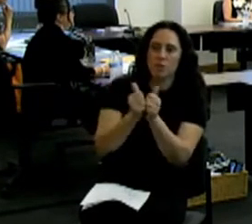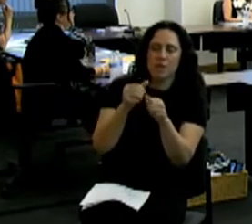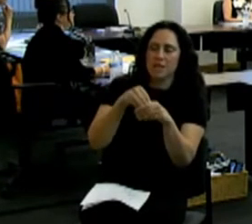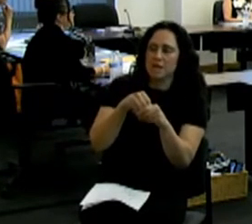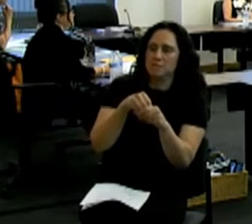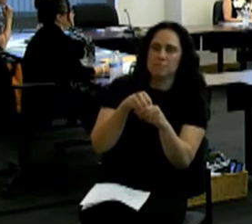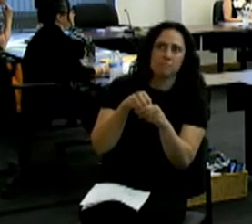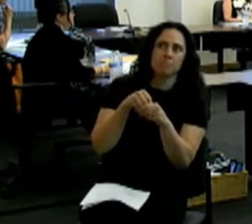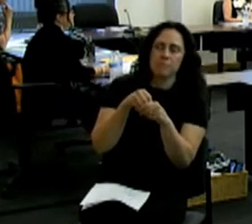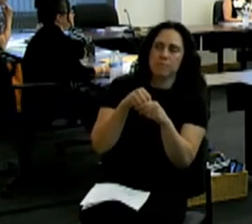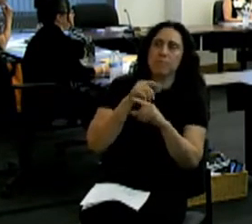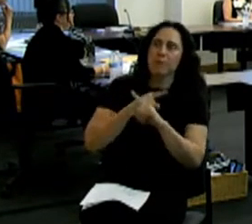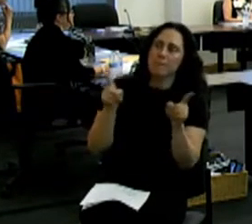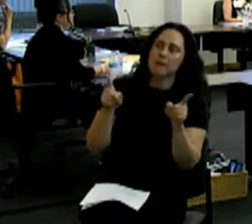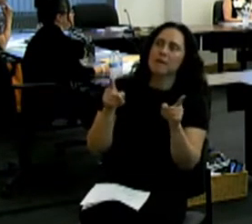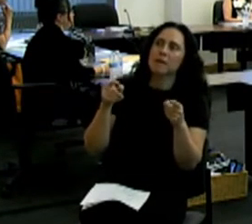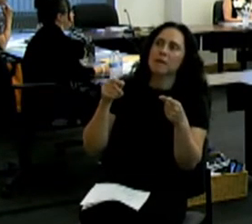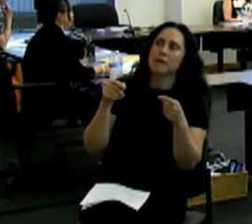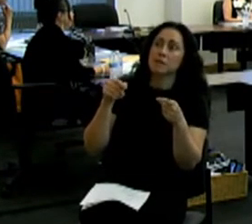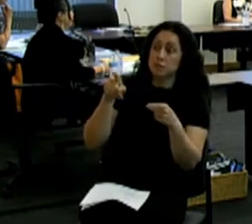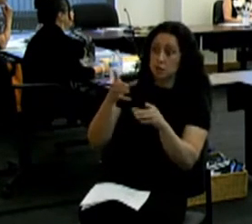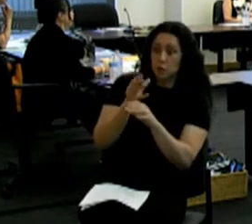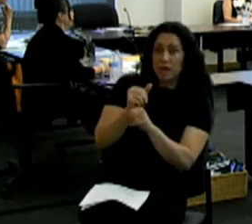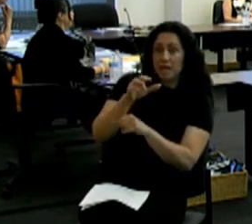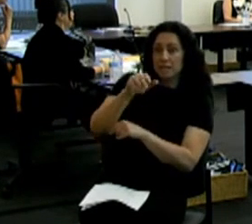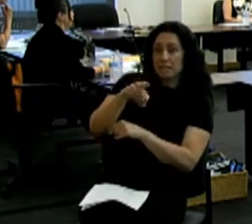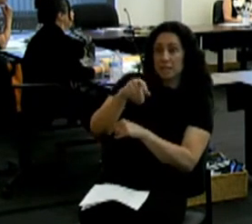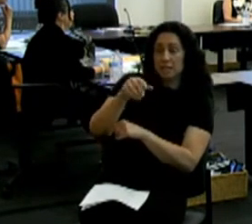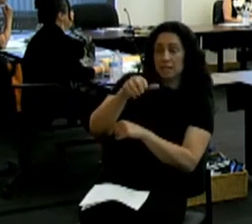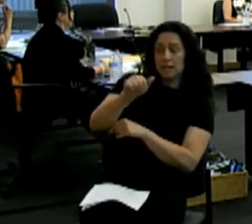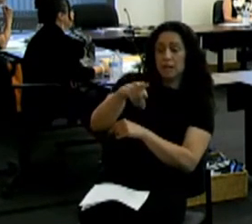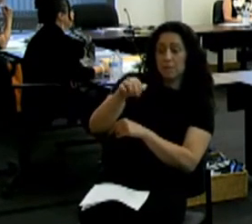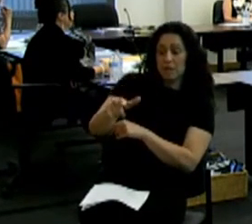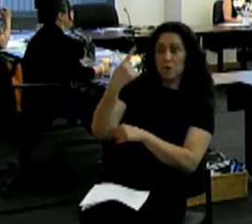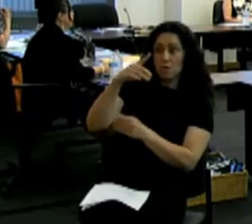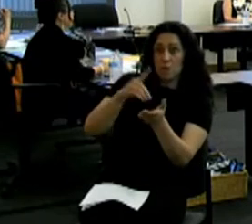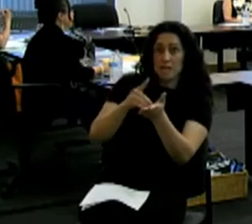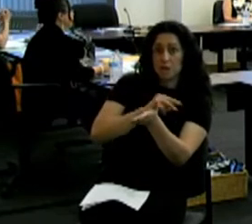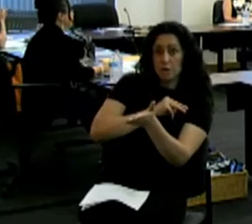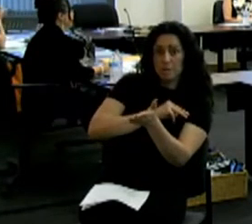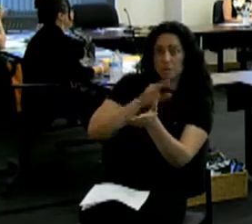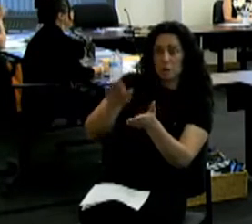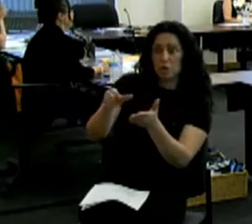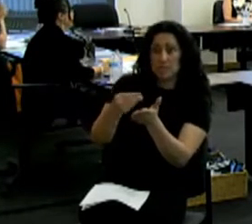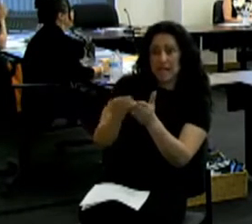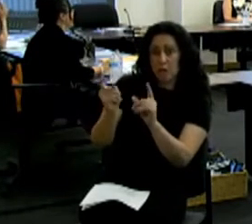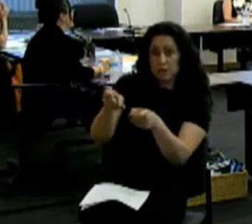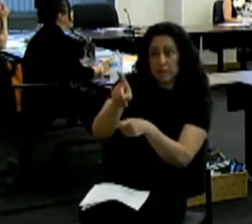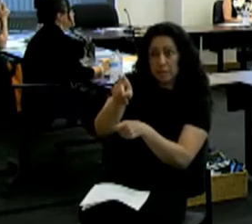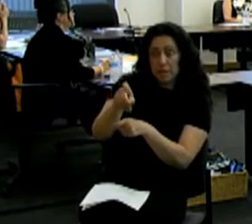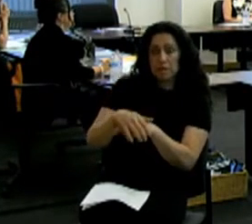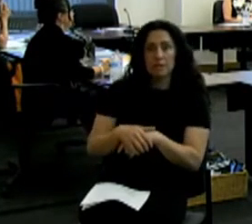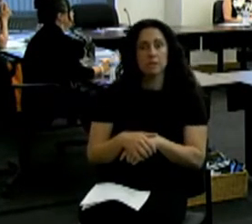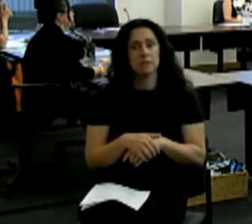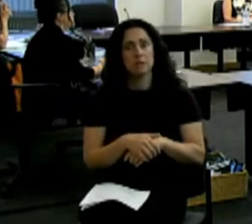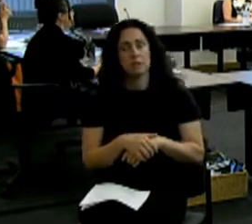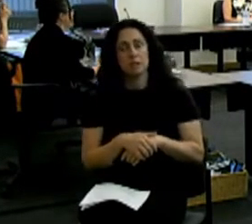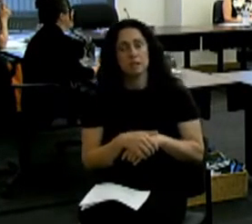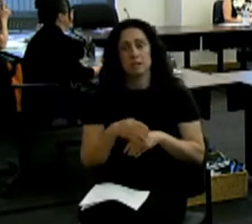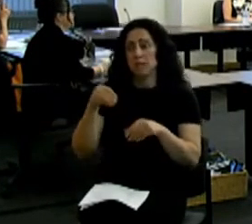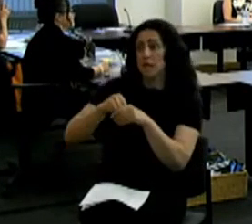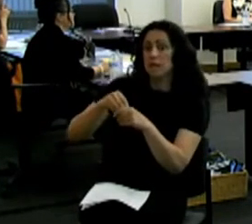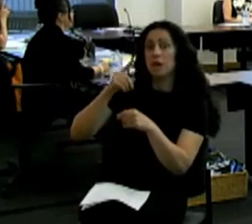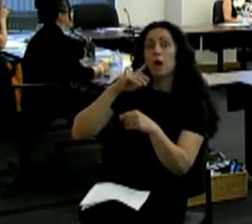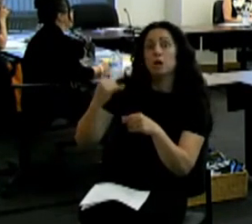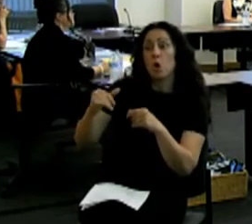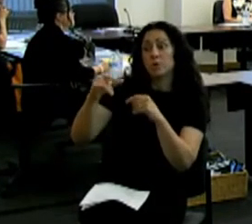the, but let me add, did you get the appeal for Dr. Mitchell's scholarship? No. In a gold